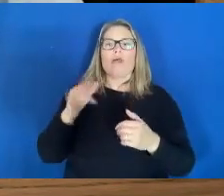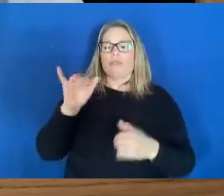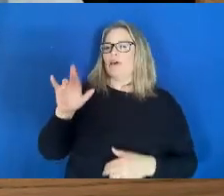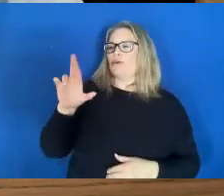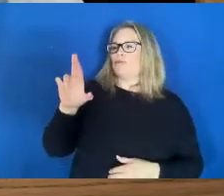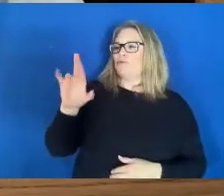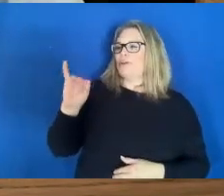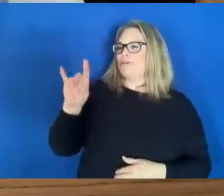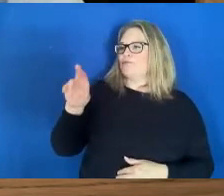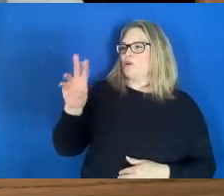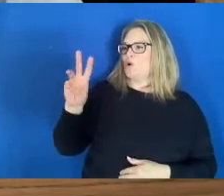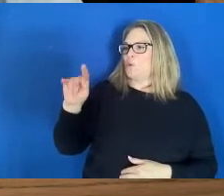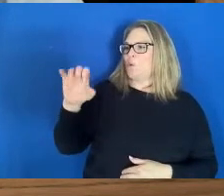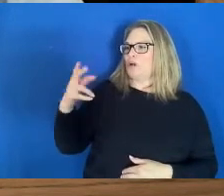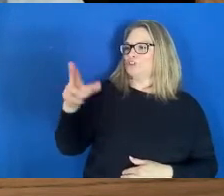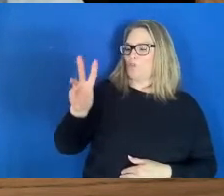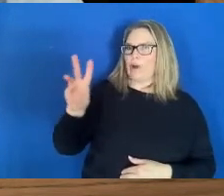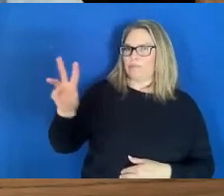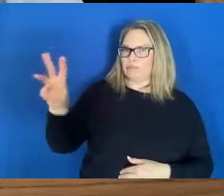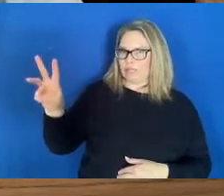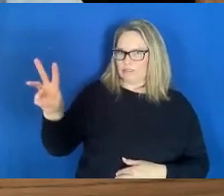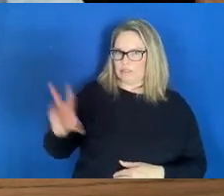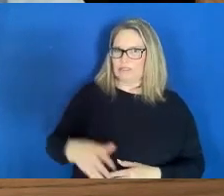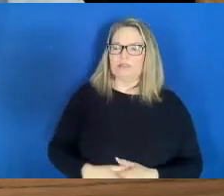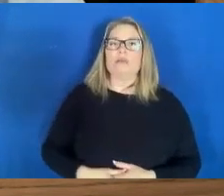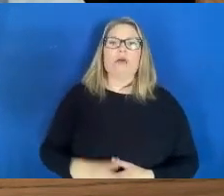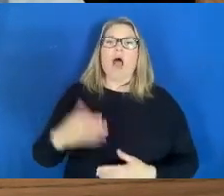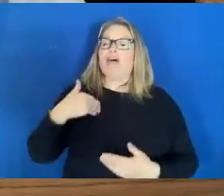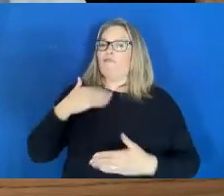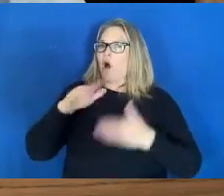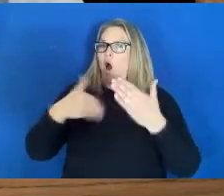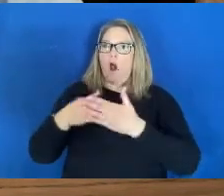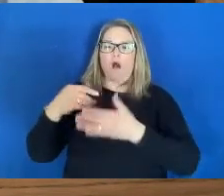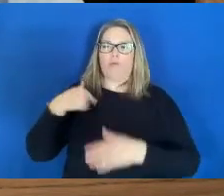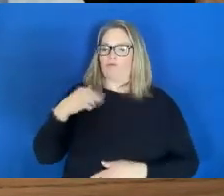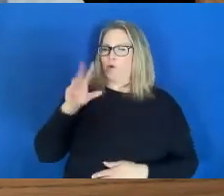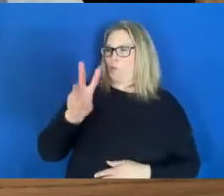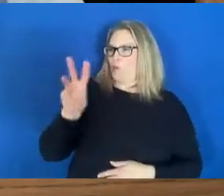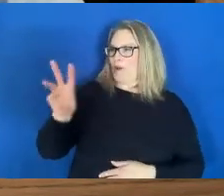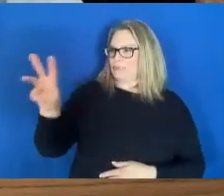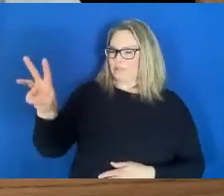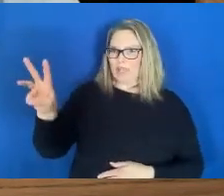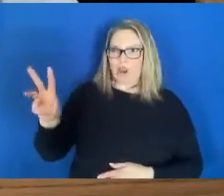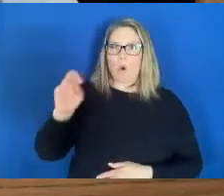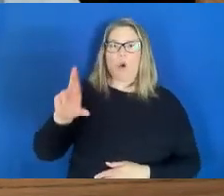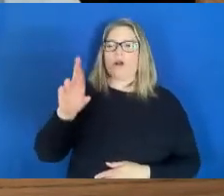website. All forecasts are available at the website or through the